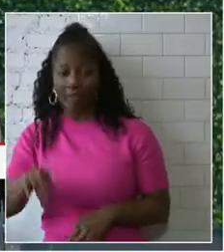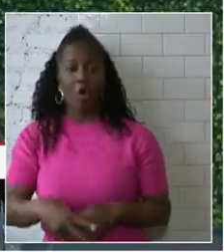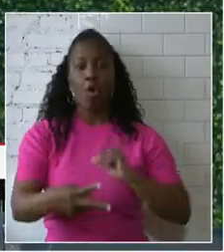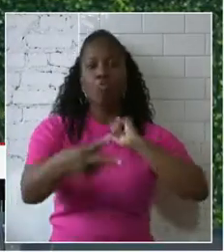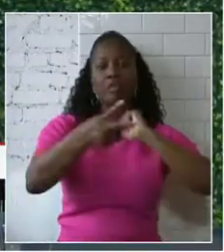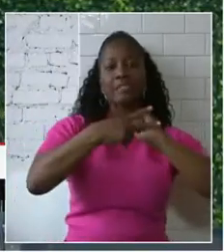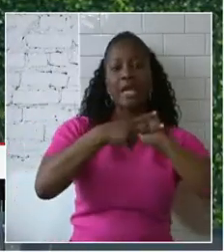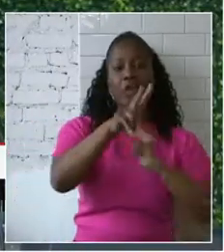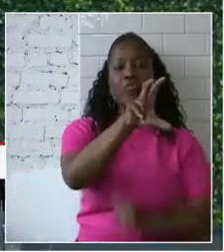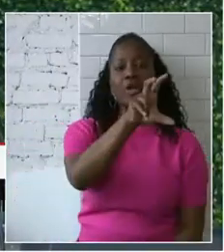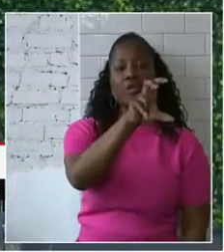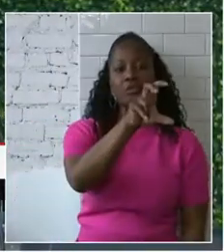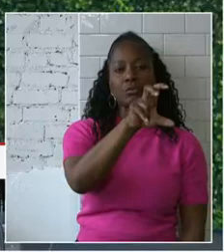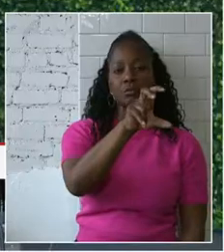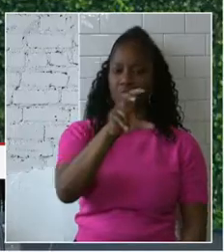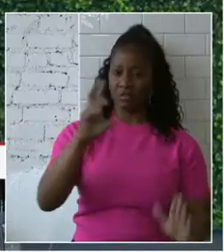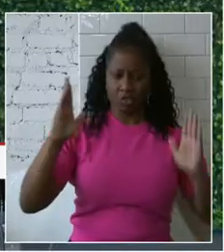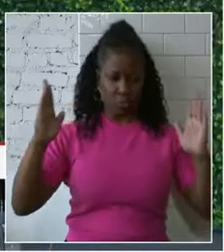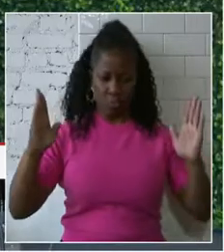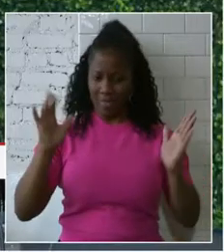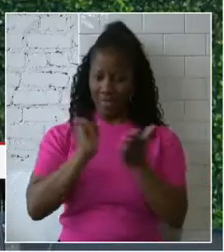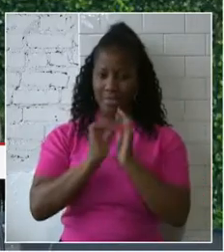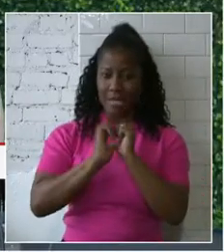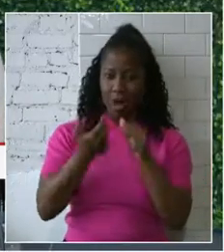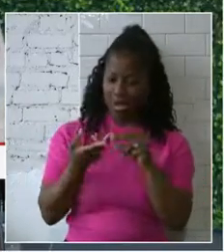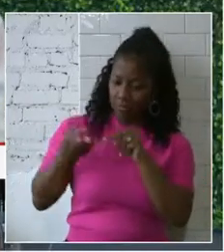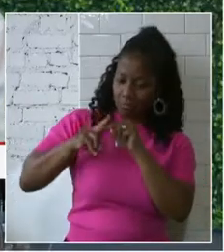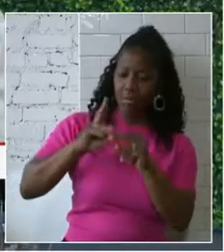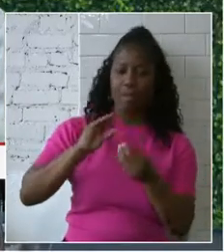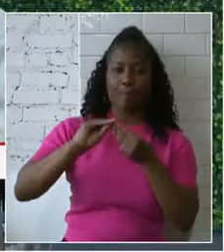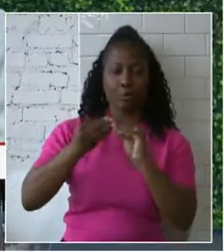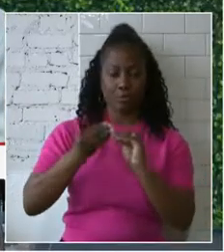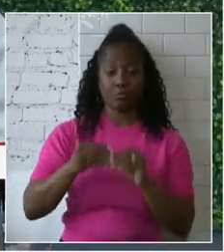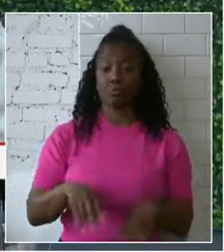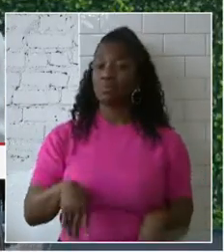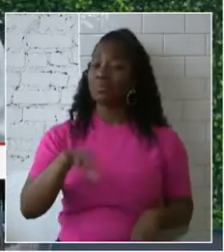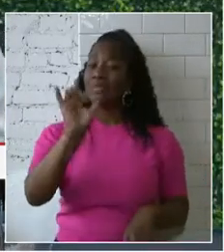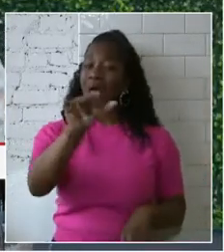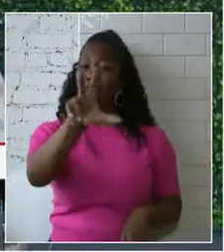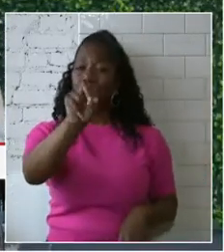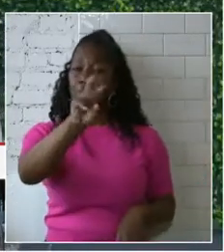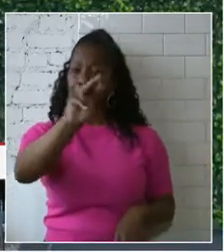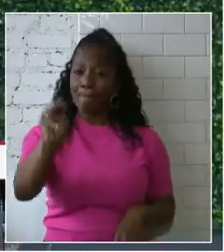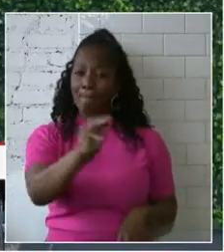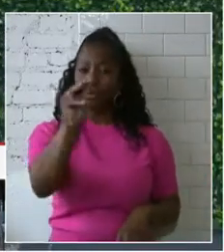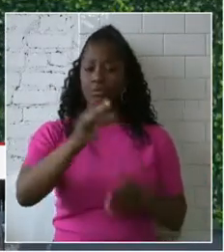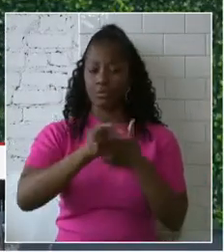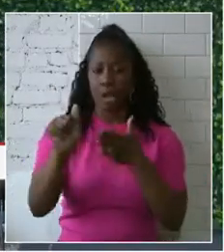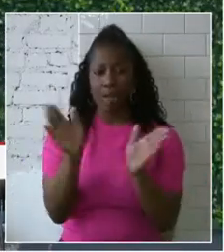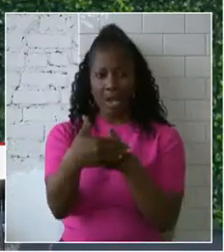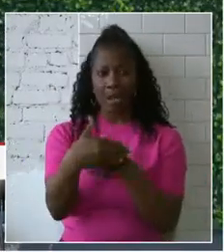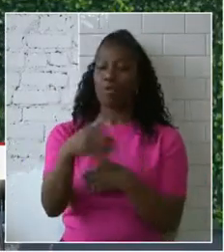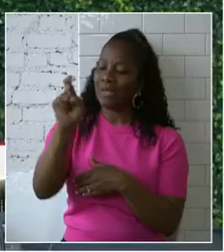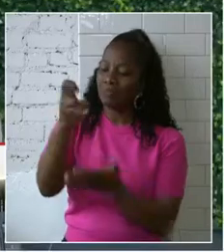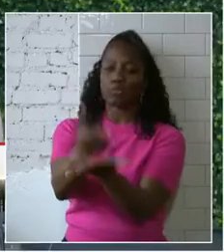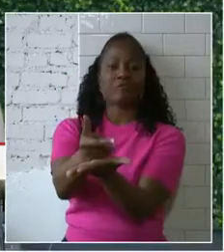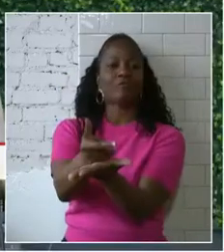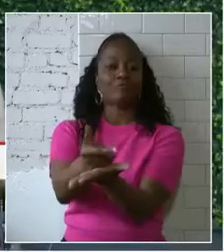300. That's how we get our numbers up. And that $30 million package is what we need.